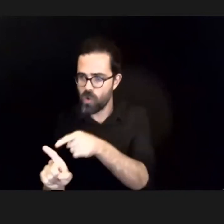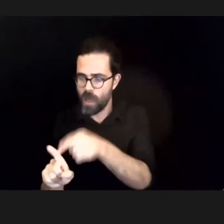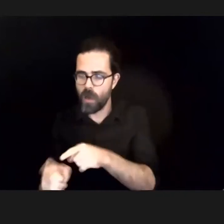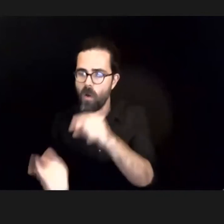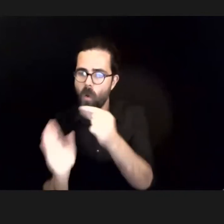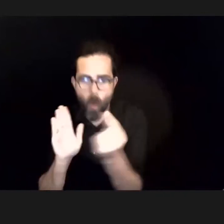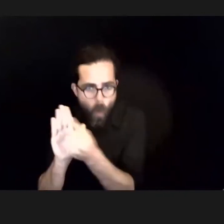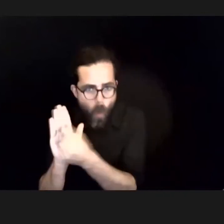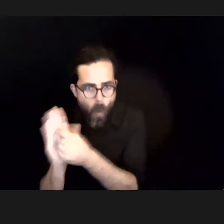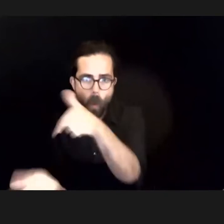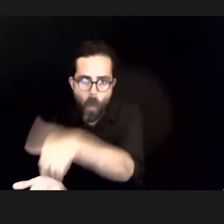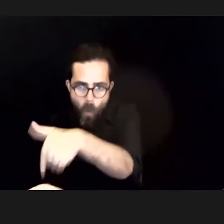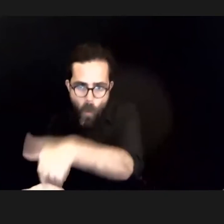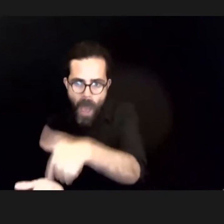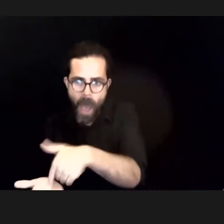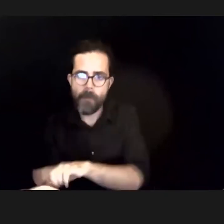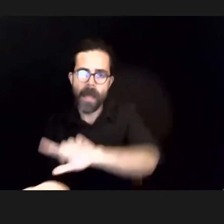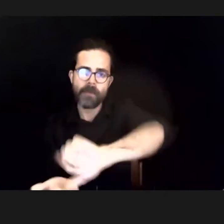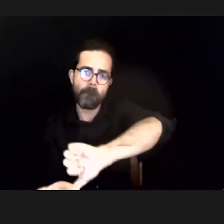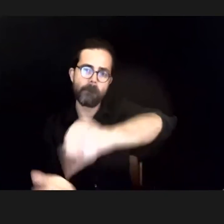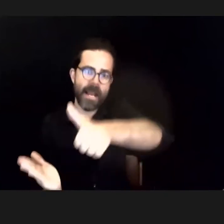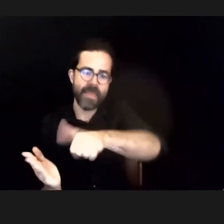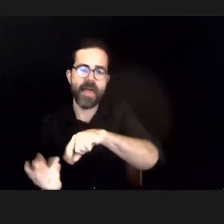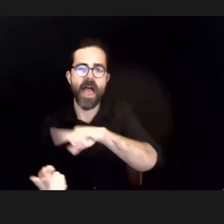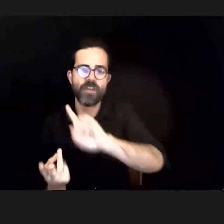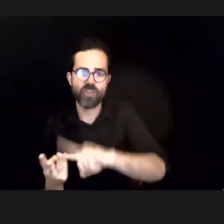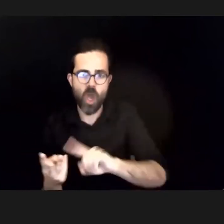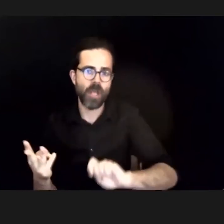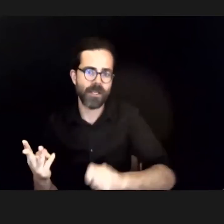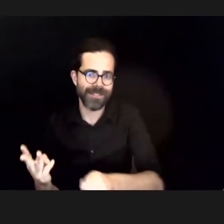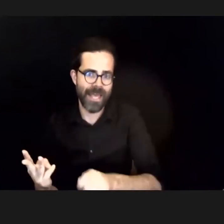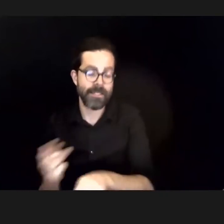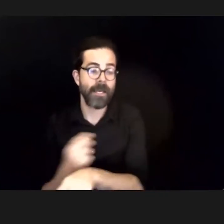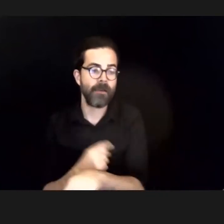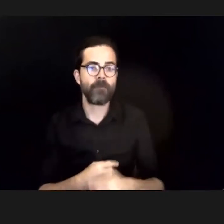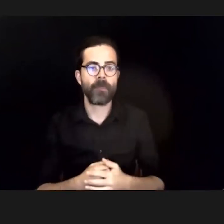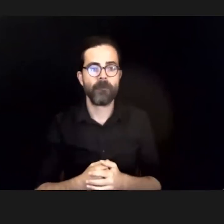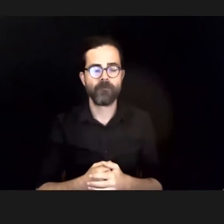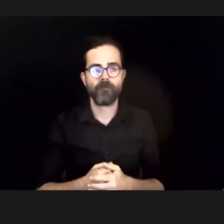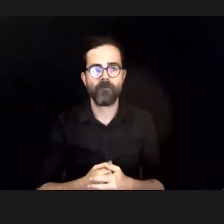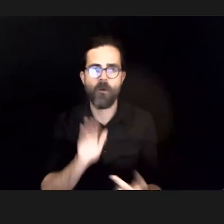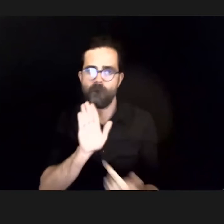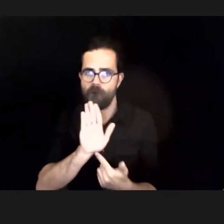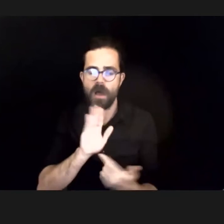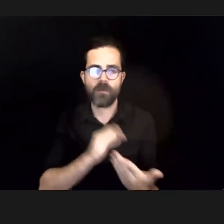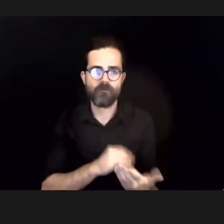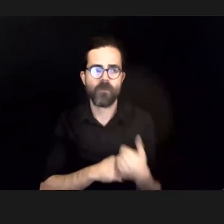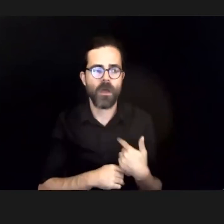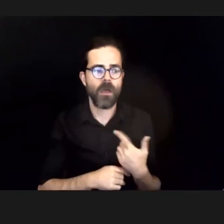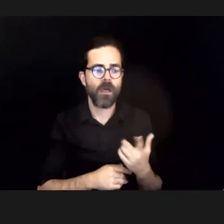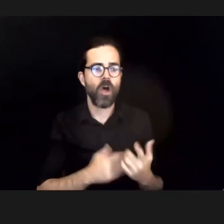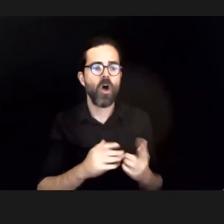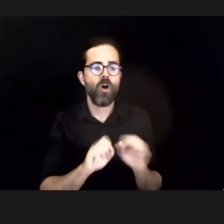testing. The result of these years, for example, is an analysis of product based on a social technology, and is